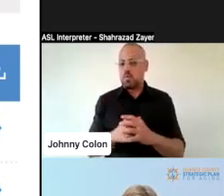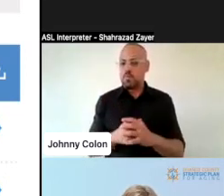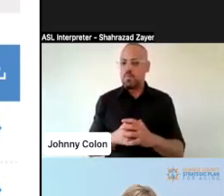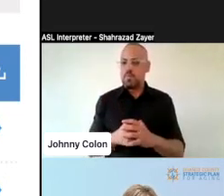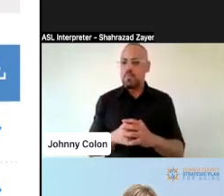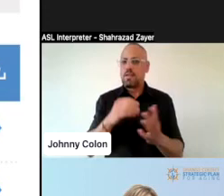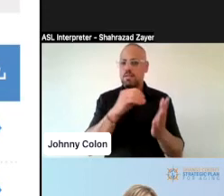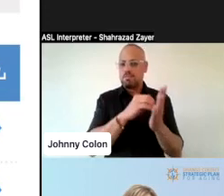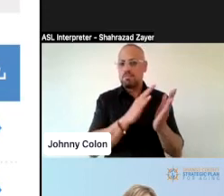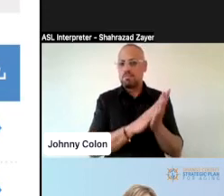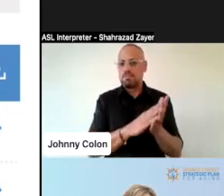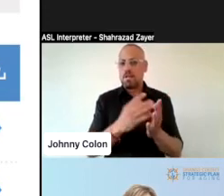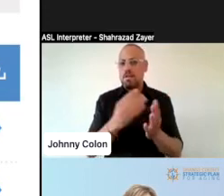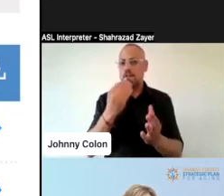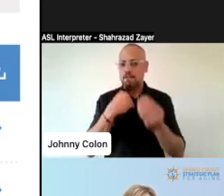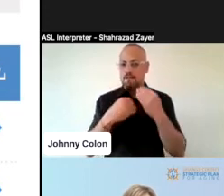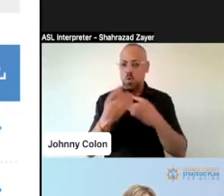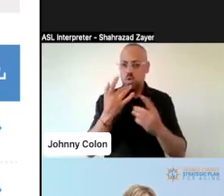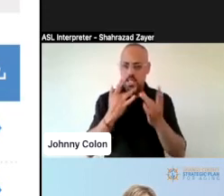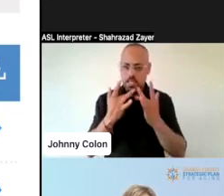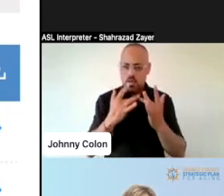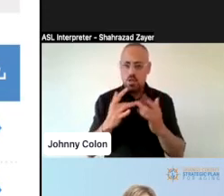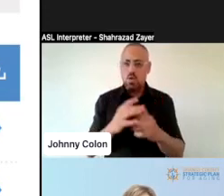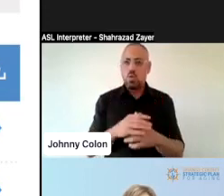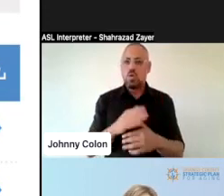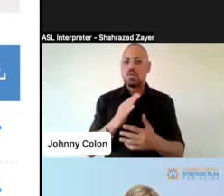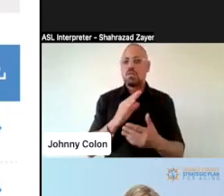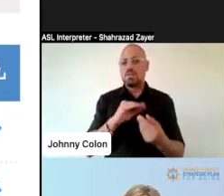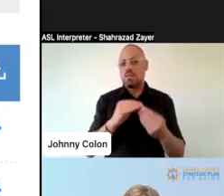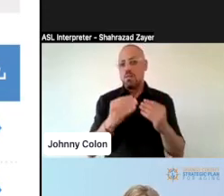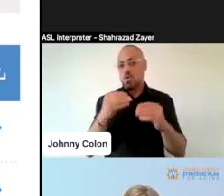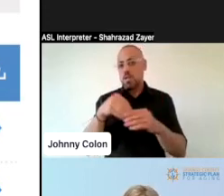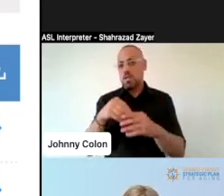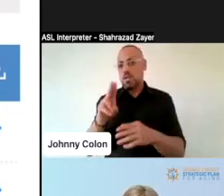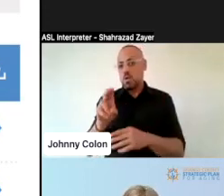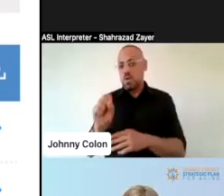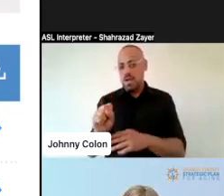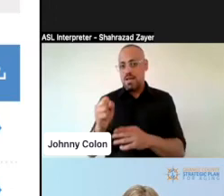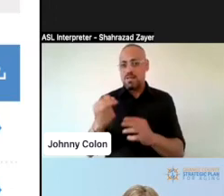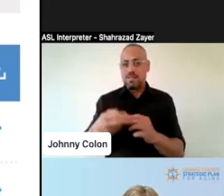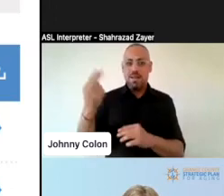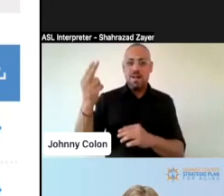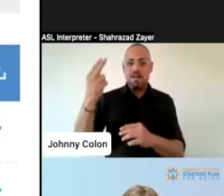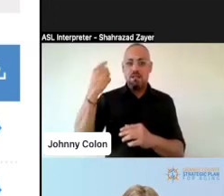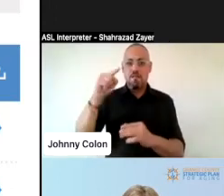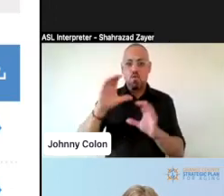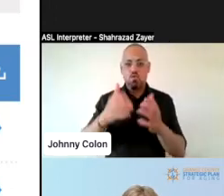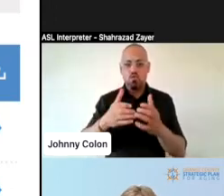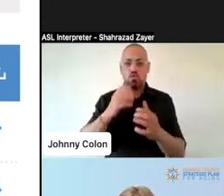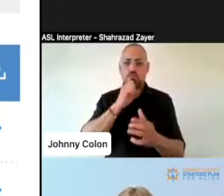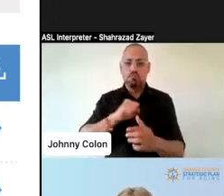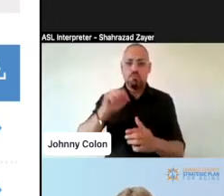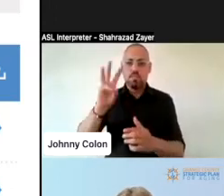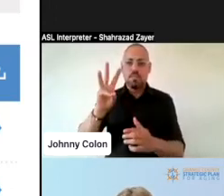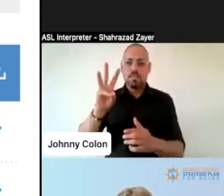notes that food insecurity rates in the US are highest in the 60 to 69 age group